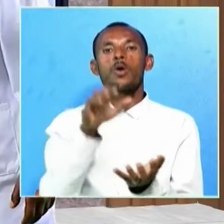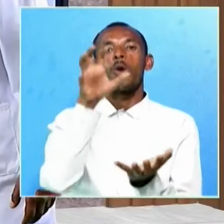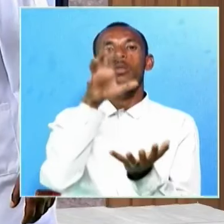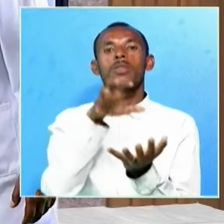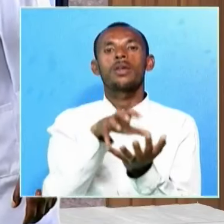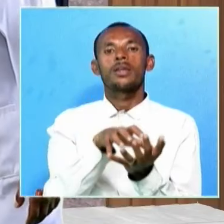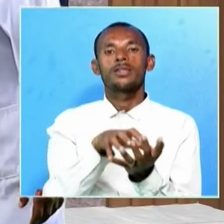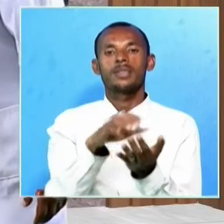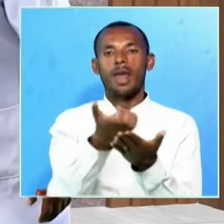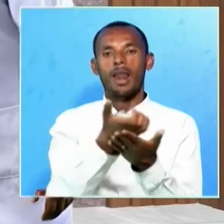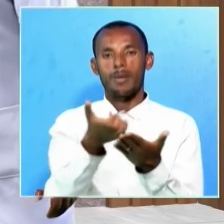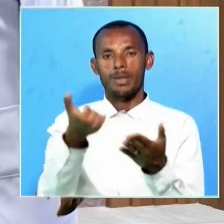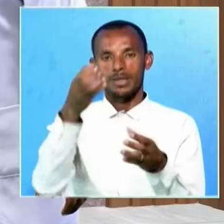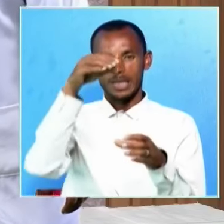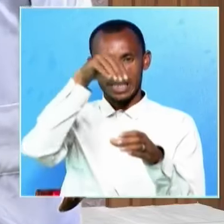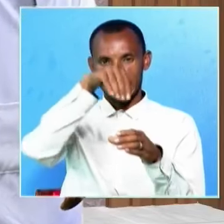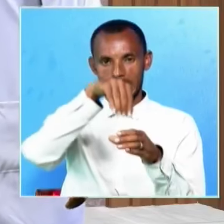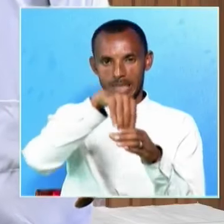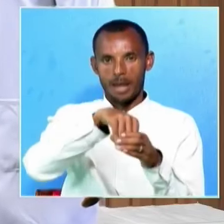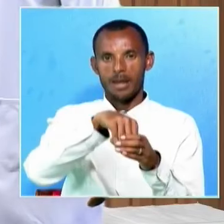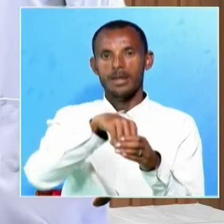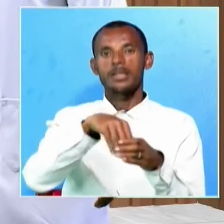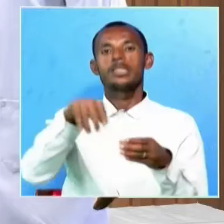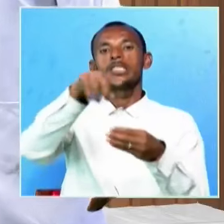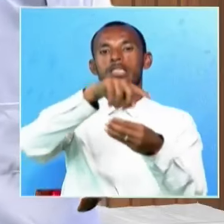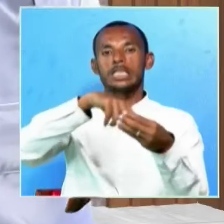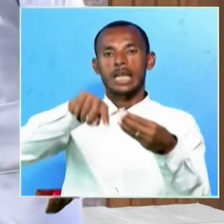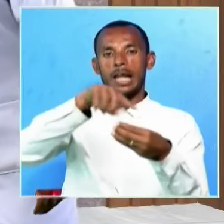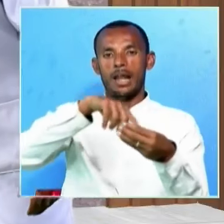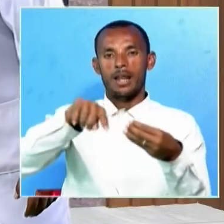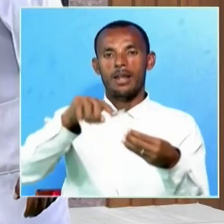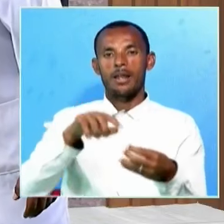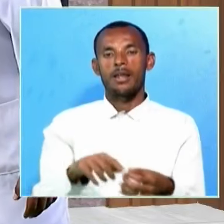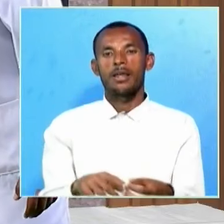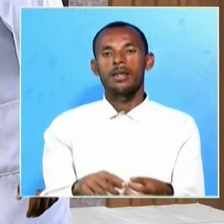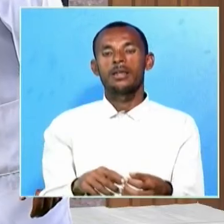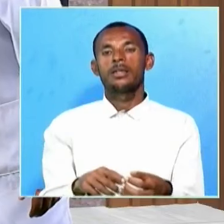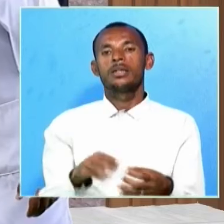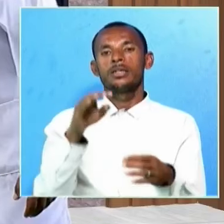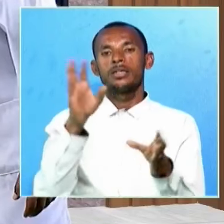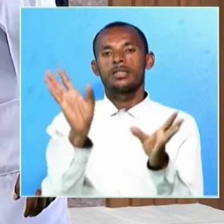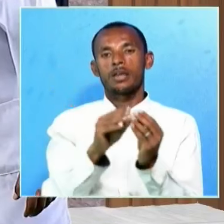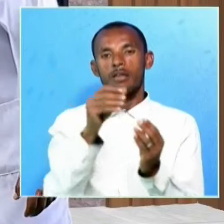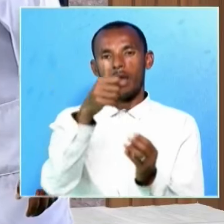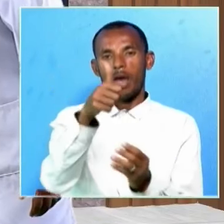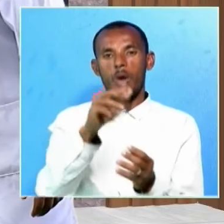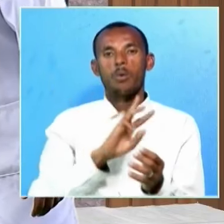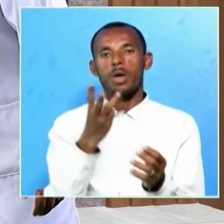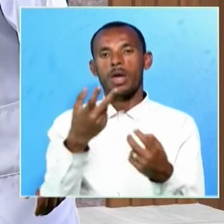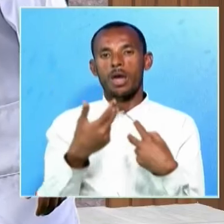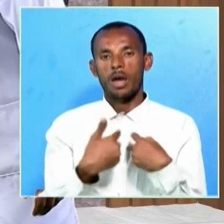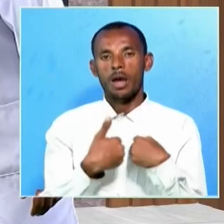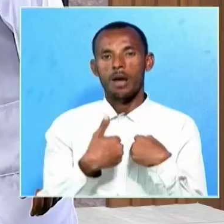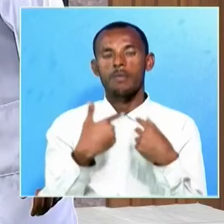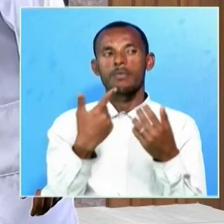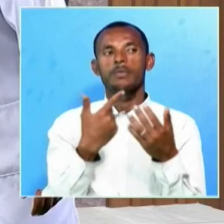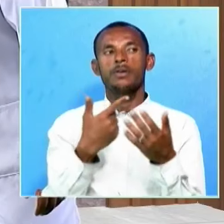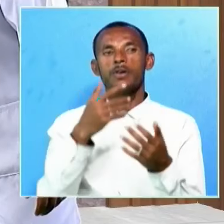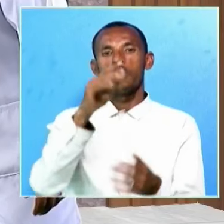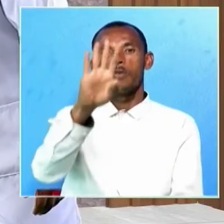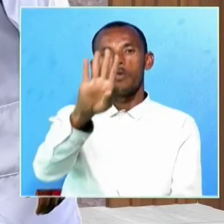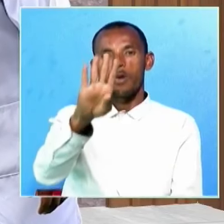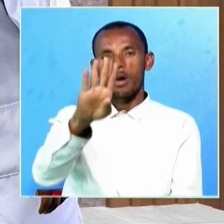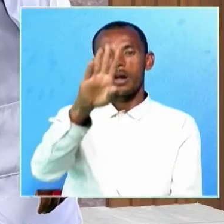contains the elements inside it, inside the circle. So in set A, we have these elements